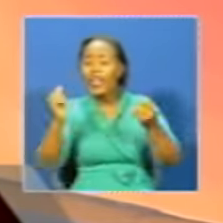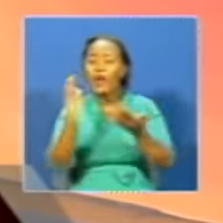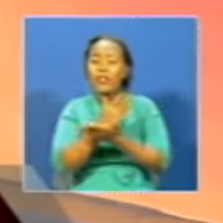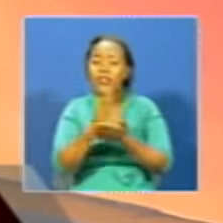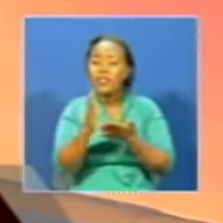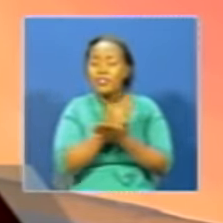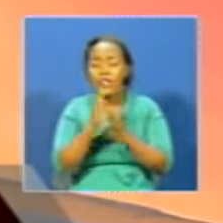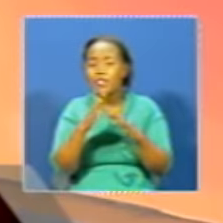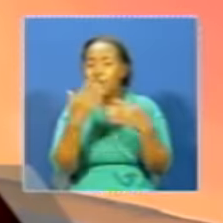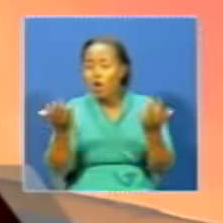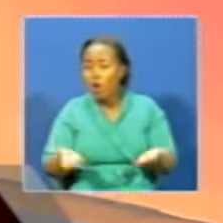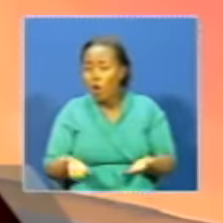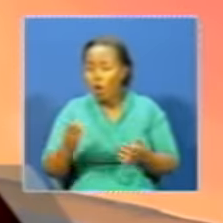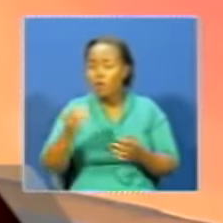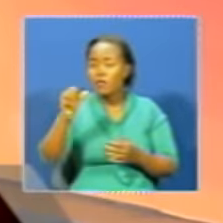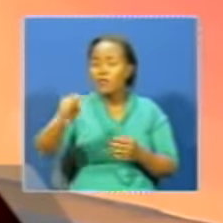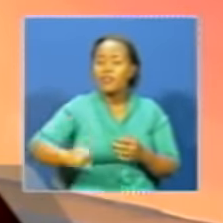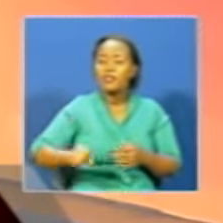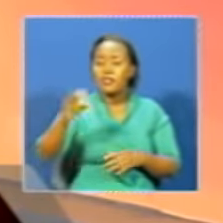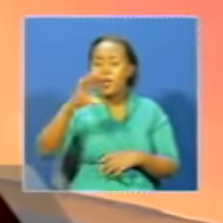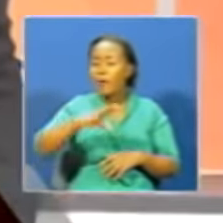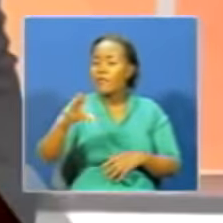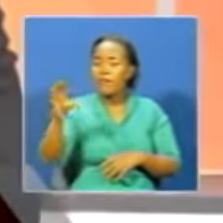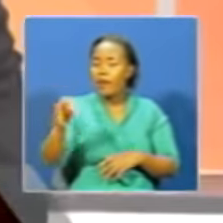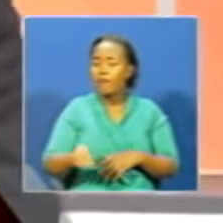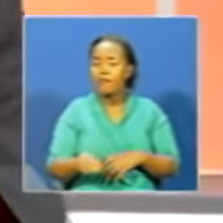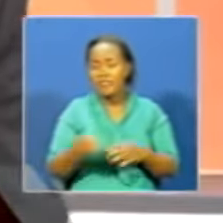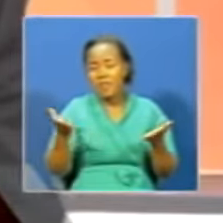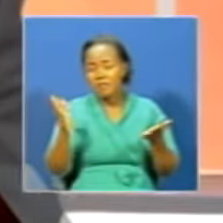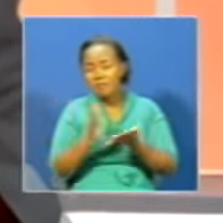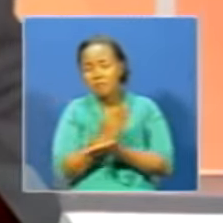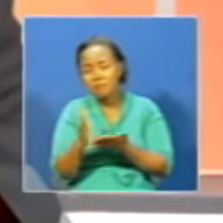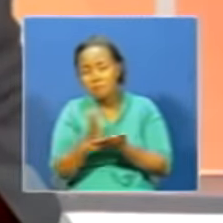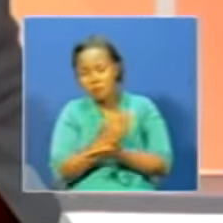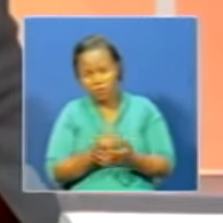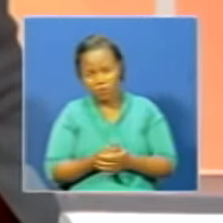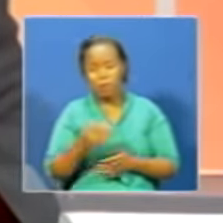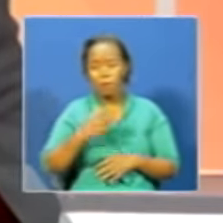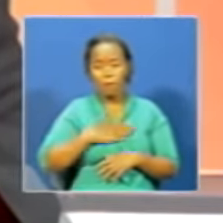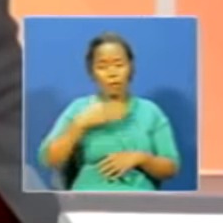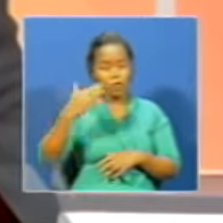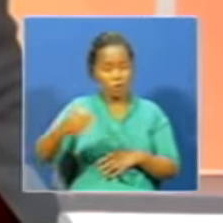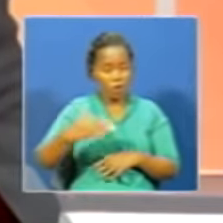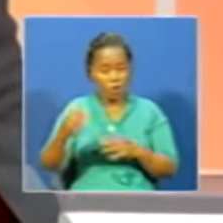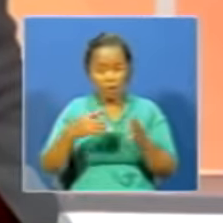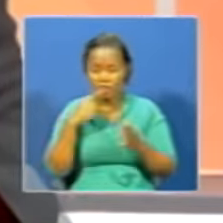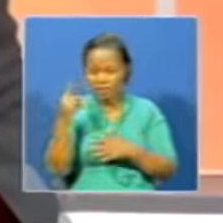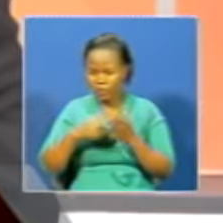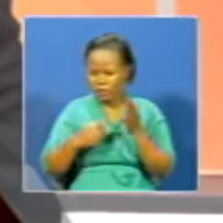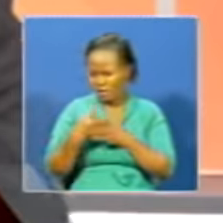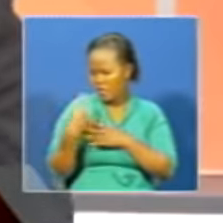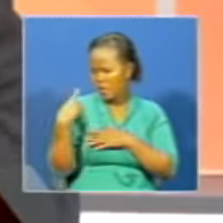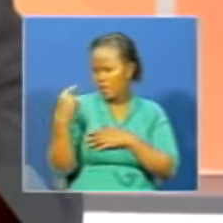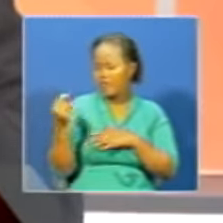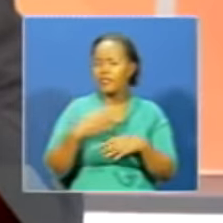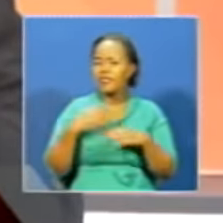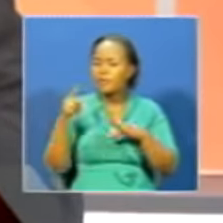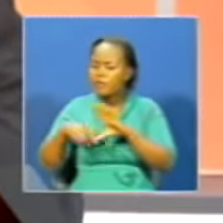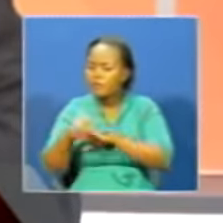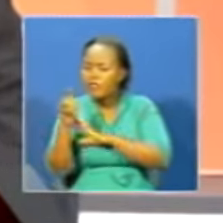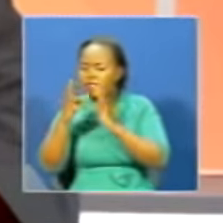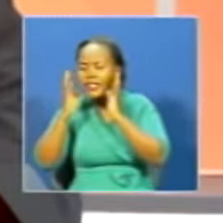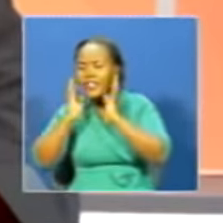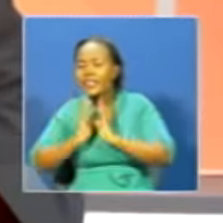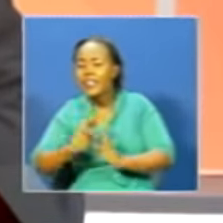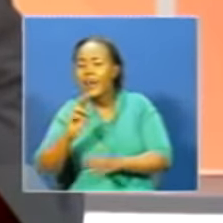African health sector? Well, I will say something about Kenyatta Hospital. I visited it recently, and I can tell you that